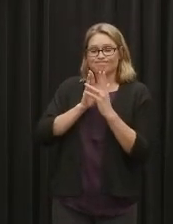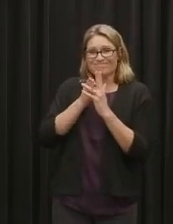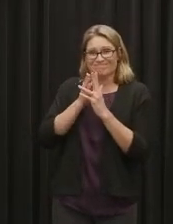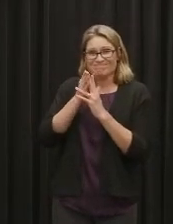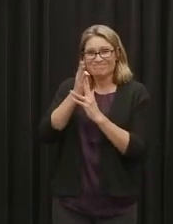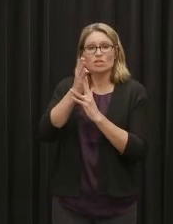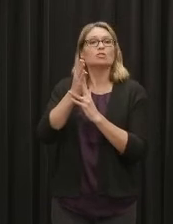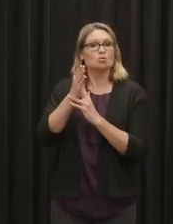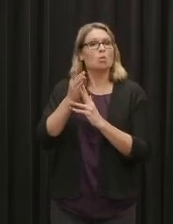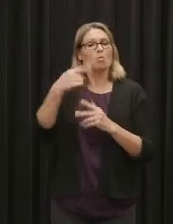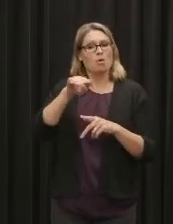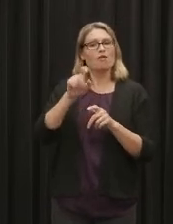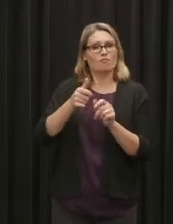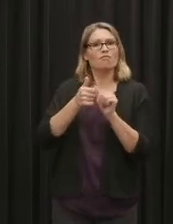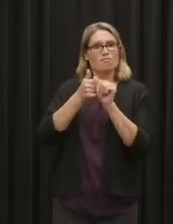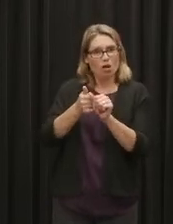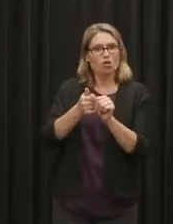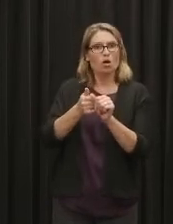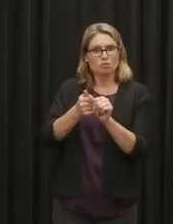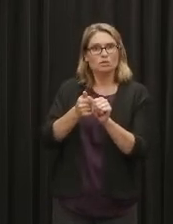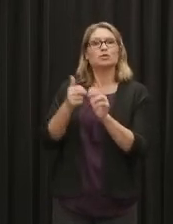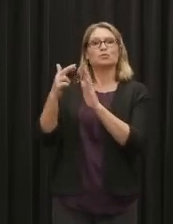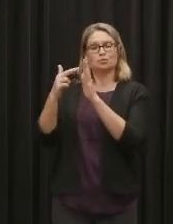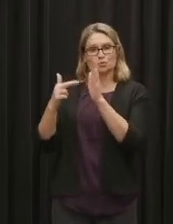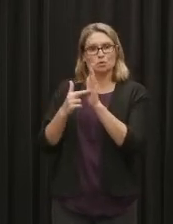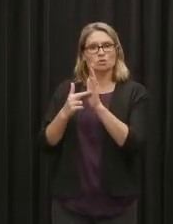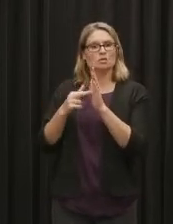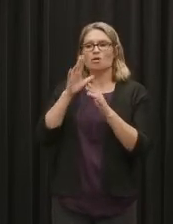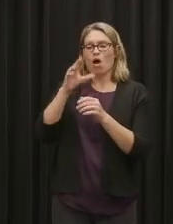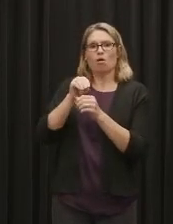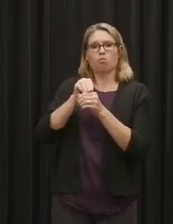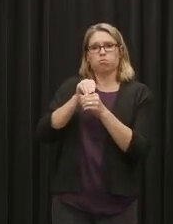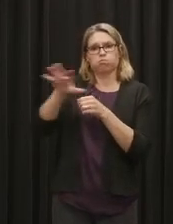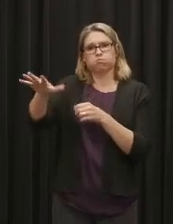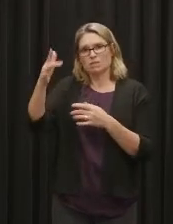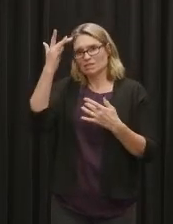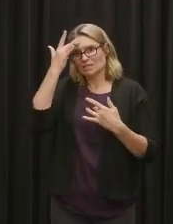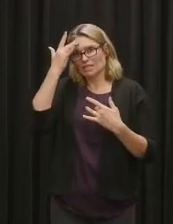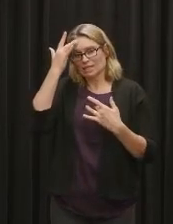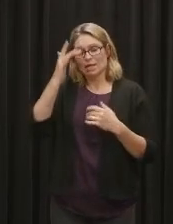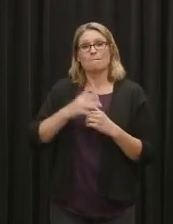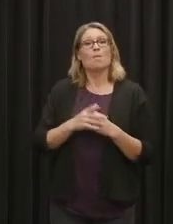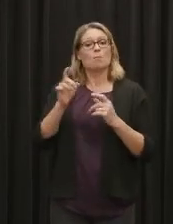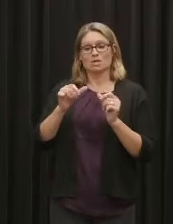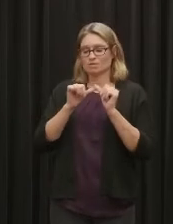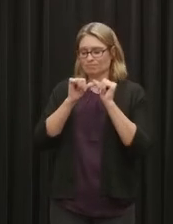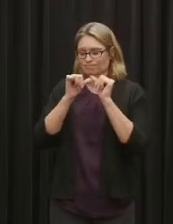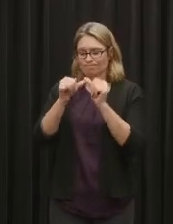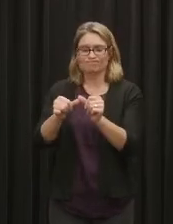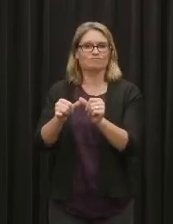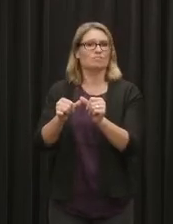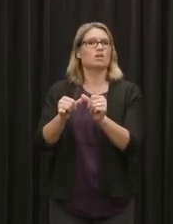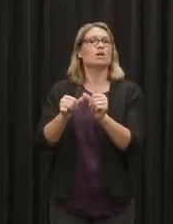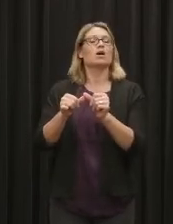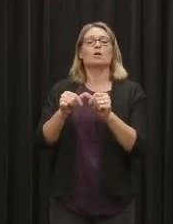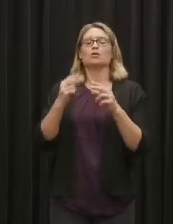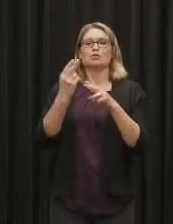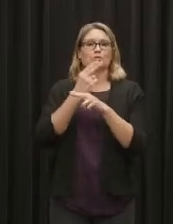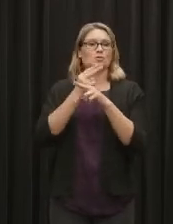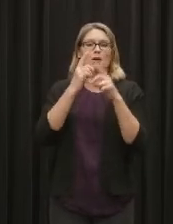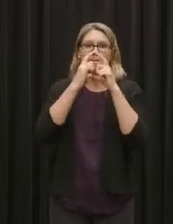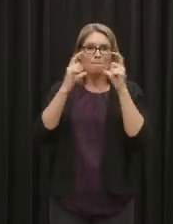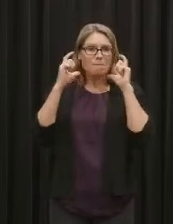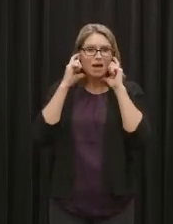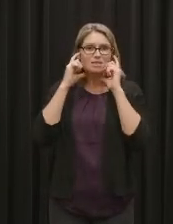to do what is required to limit the spread of this virus. It remains necessary that we all continue to do the things that we have been doing by wearing our